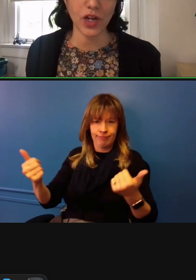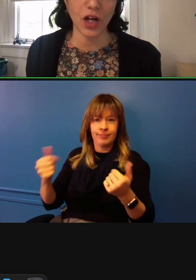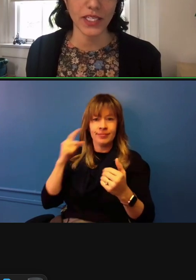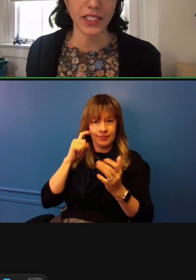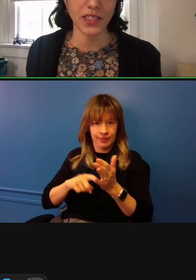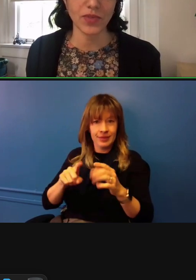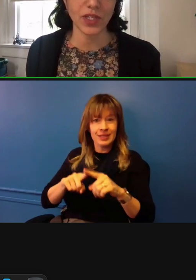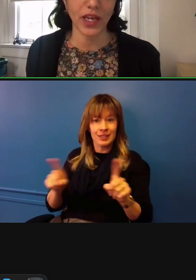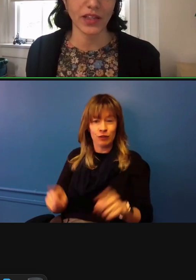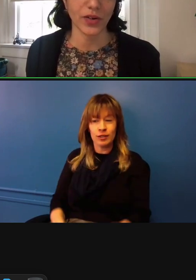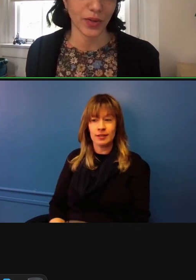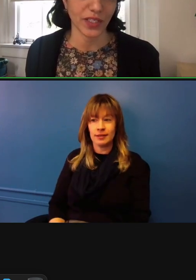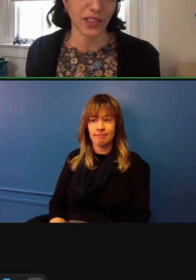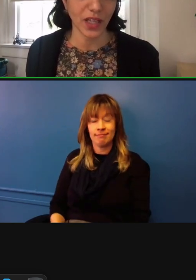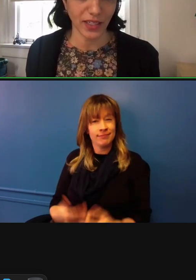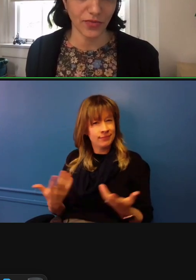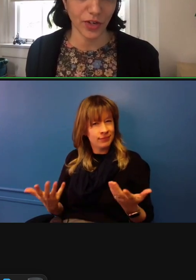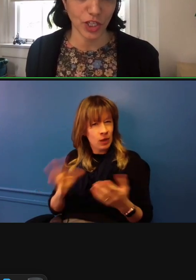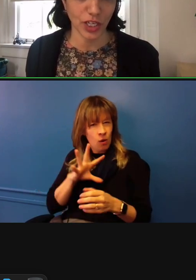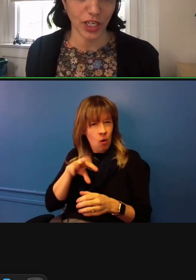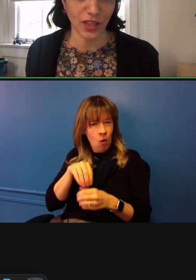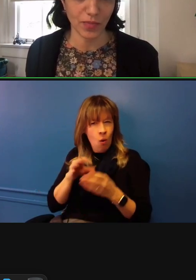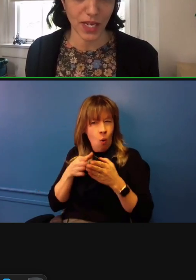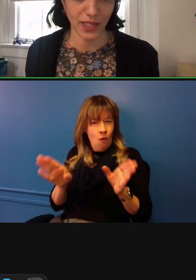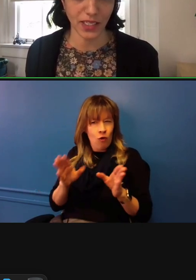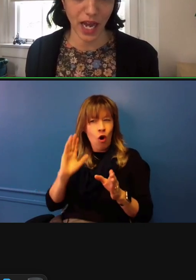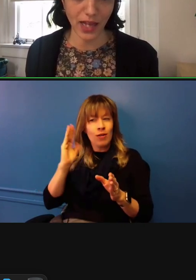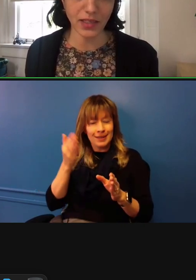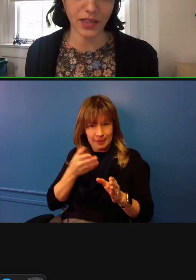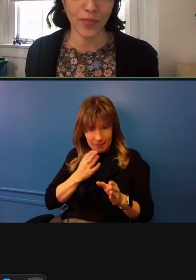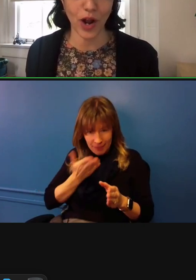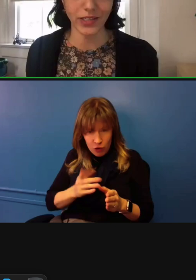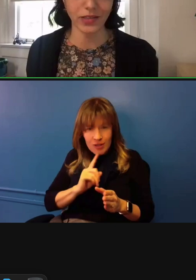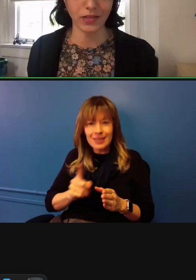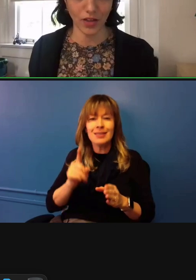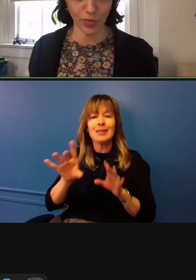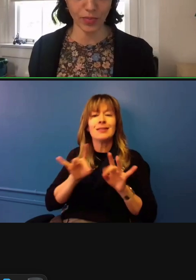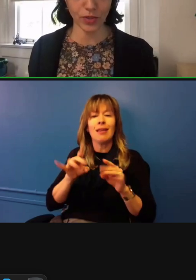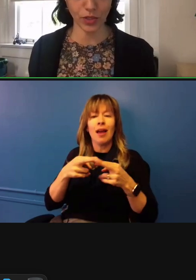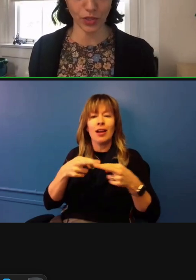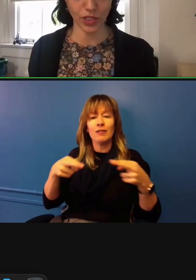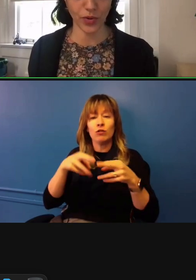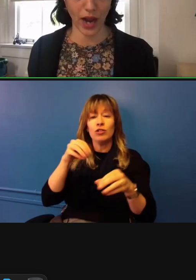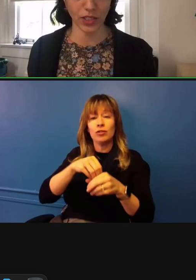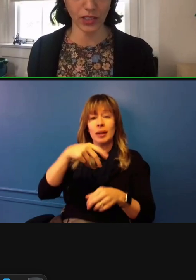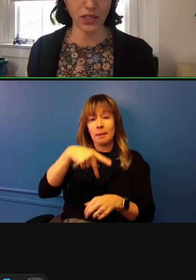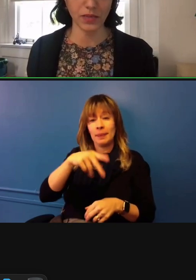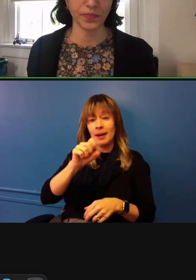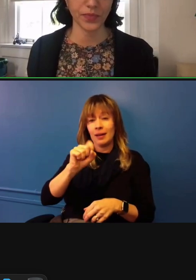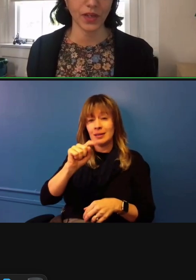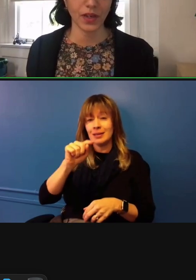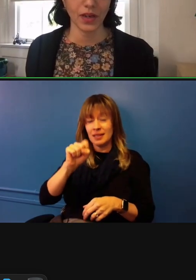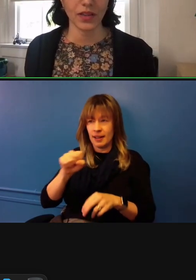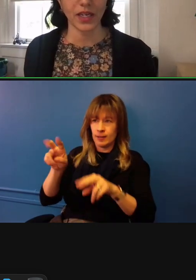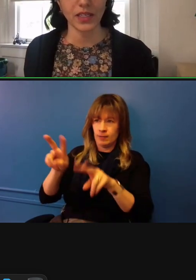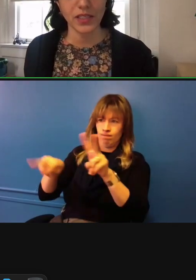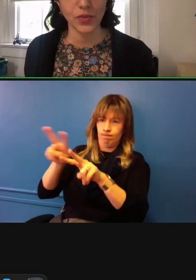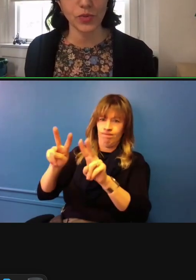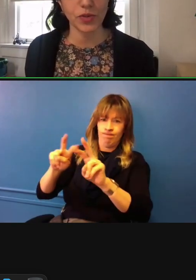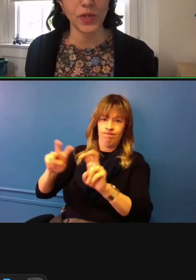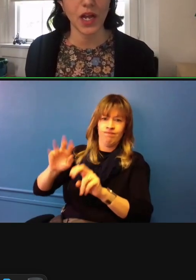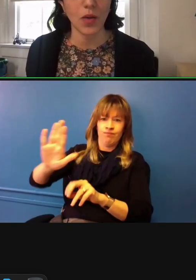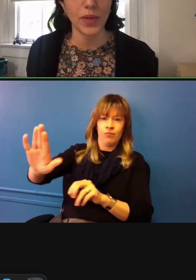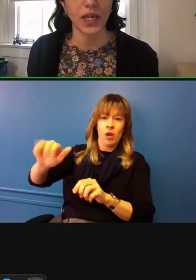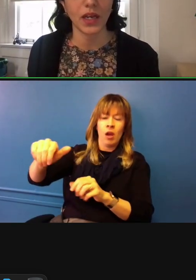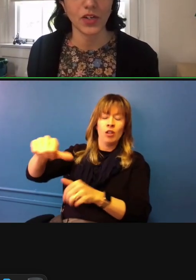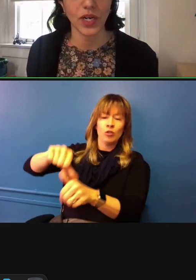And so all in all, it seemed like there is a selective region in the pSTS that processes other people's social interactions, that can